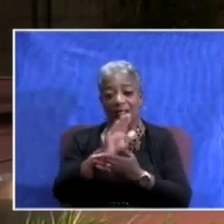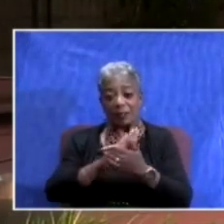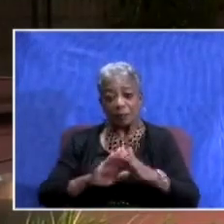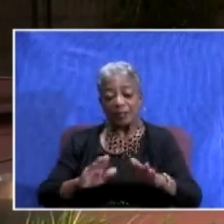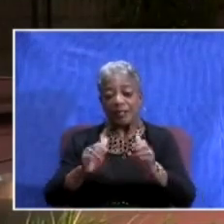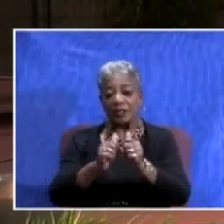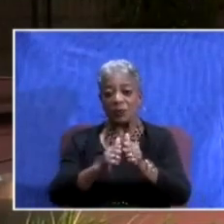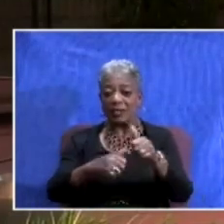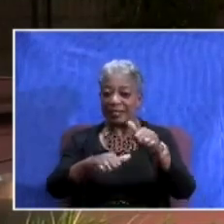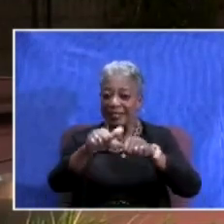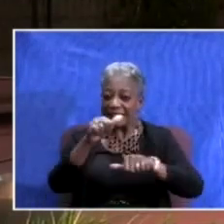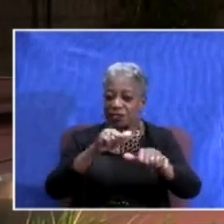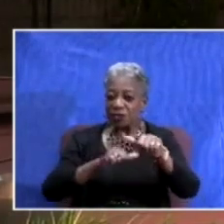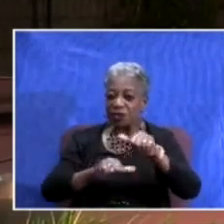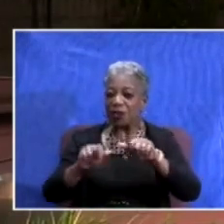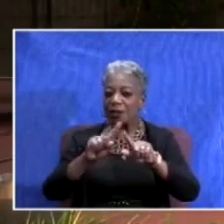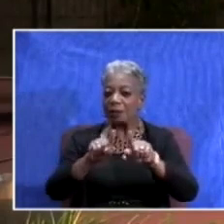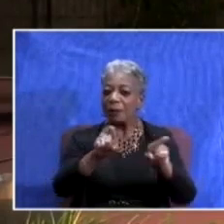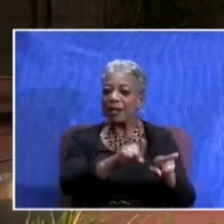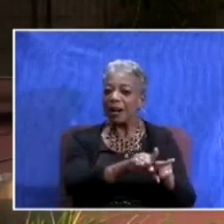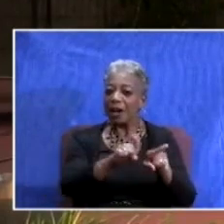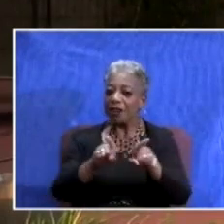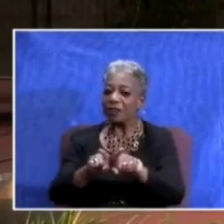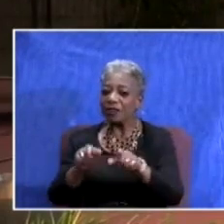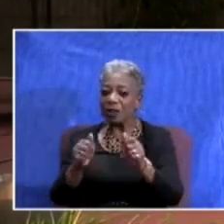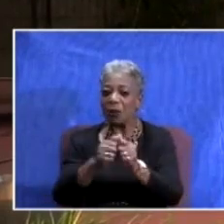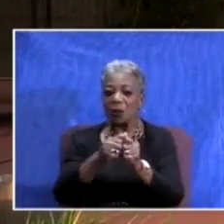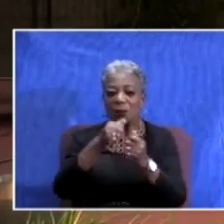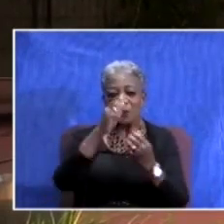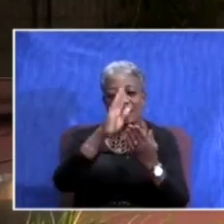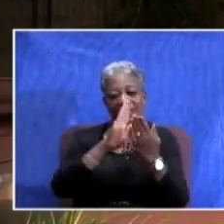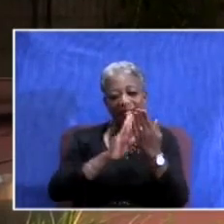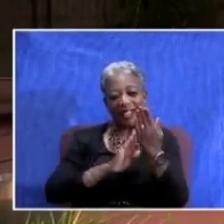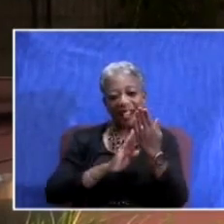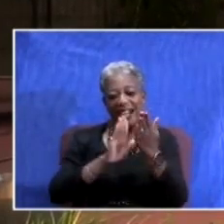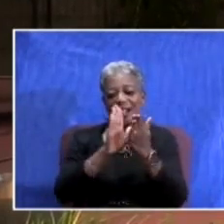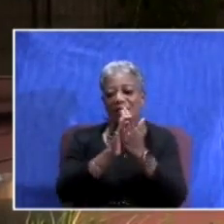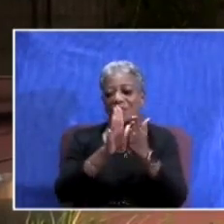God. Praise be to God for peace.